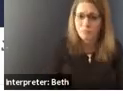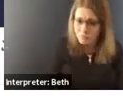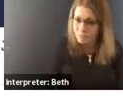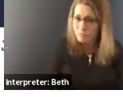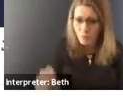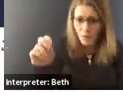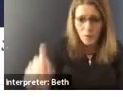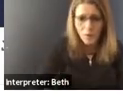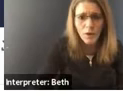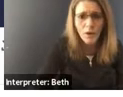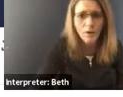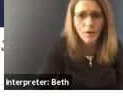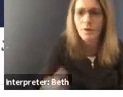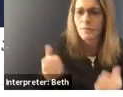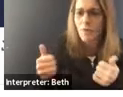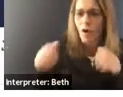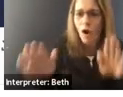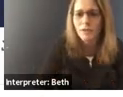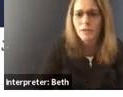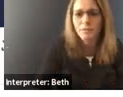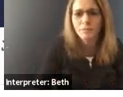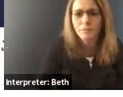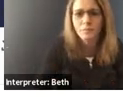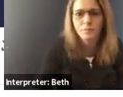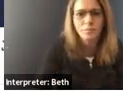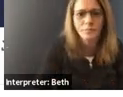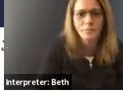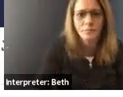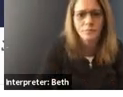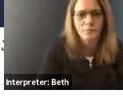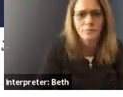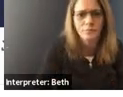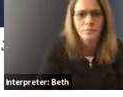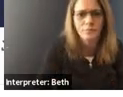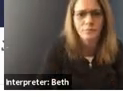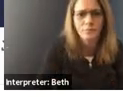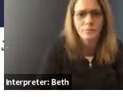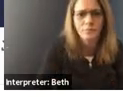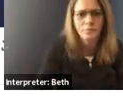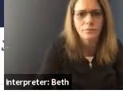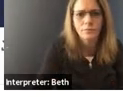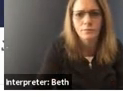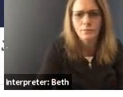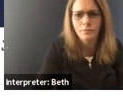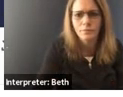Okay, awesome. So this is my Instagram page. You guys may follow me.